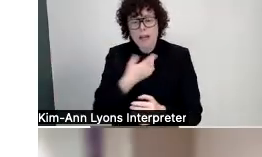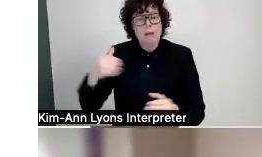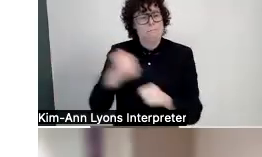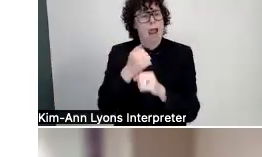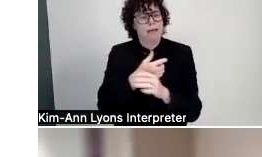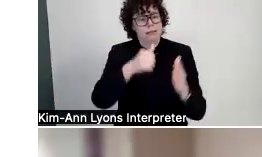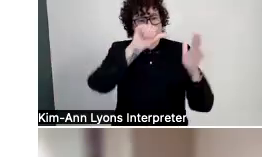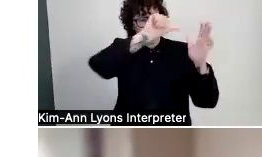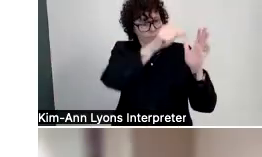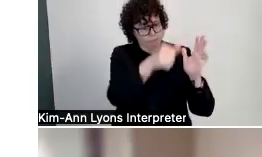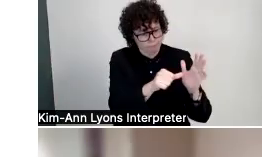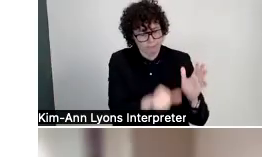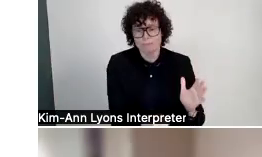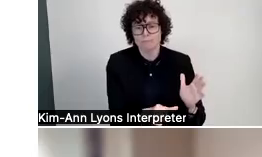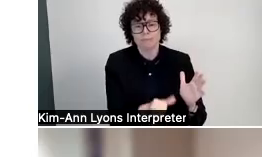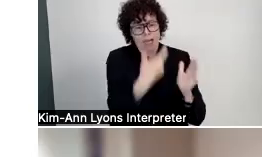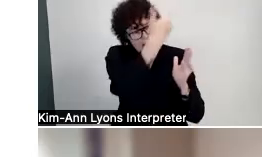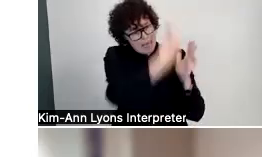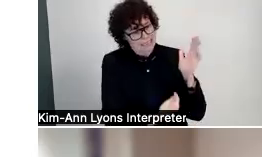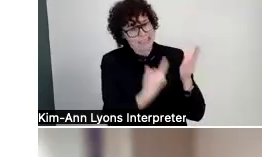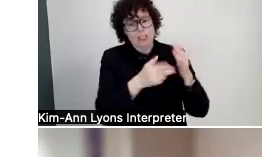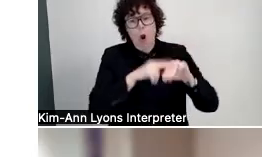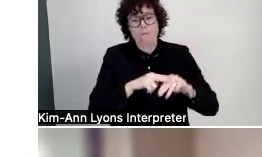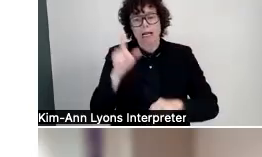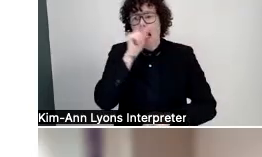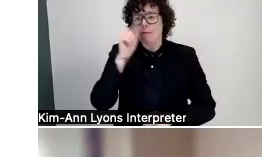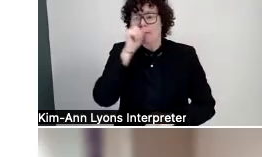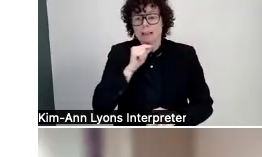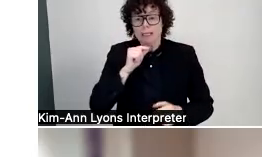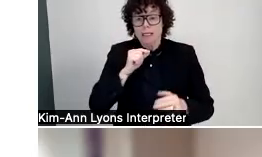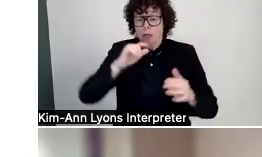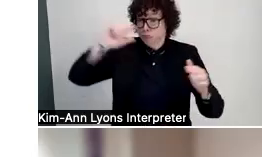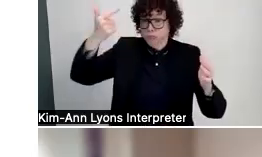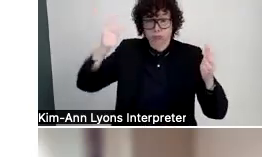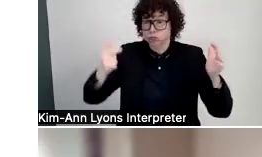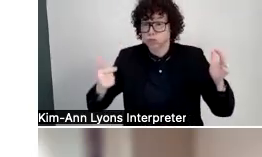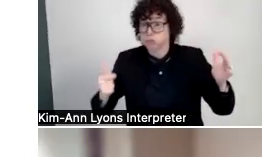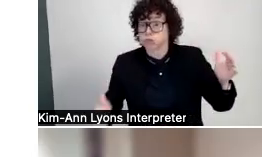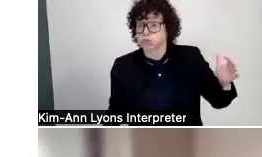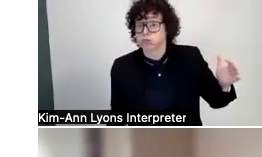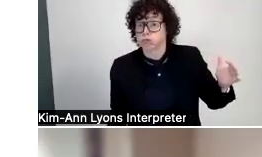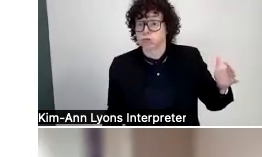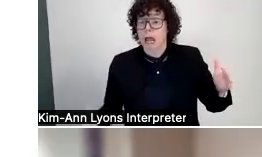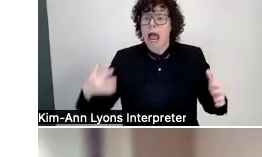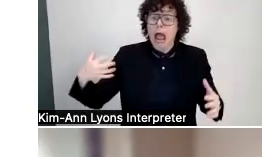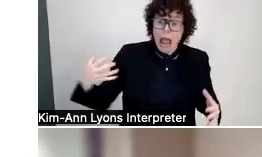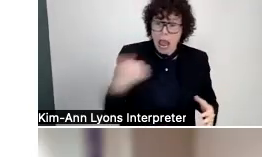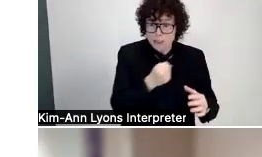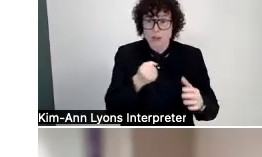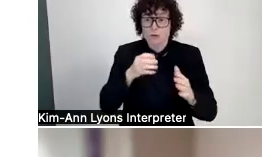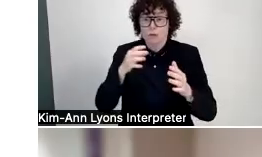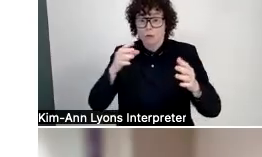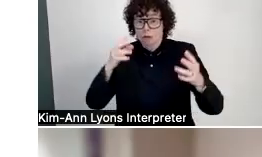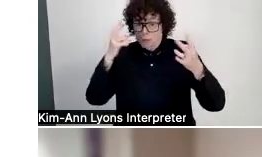capabilities. The list of capabilities was very long, and we needed to make sure that it was the right list.